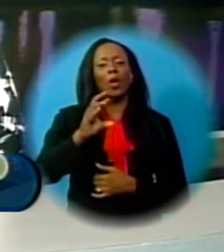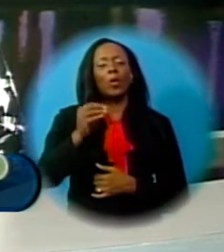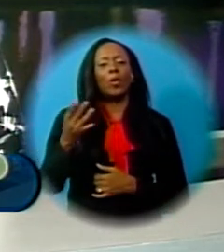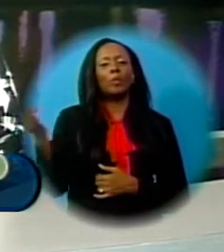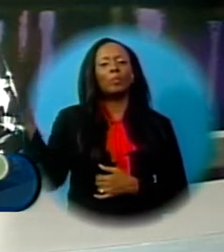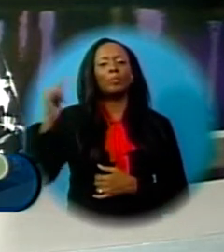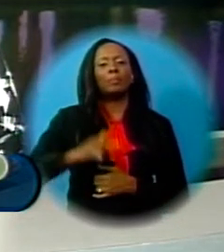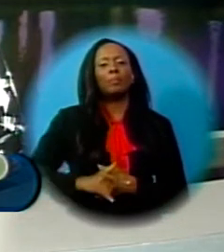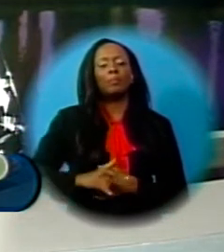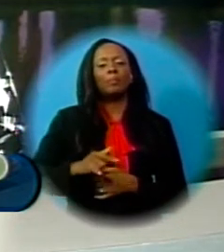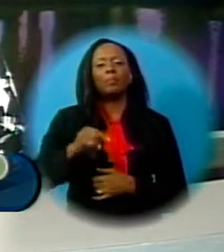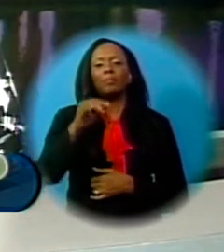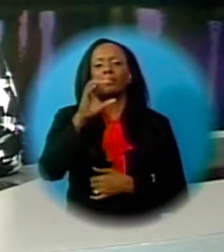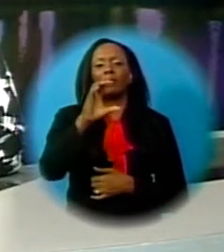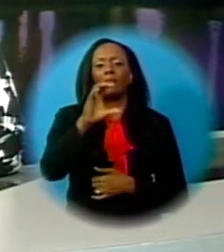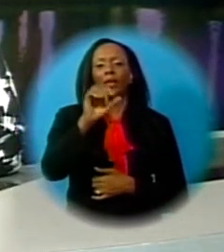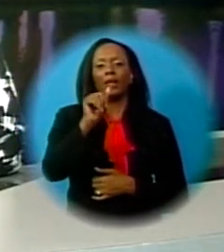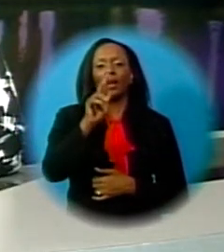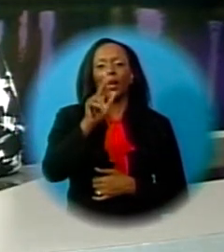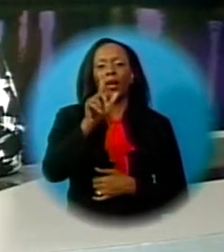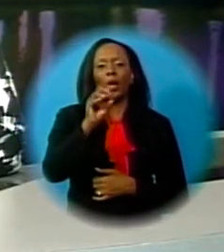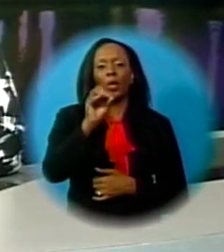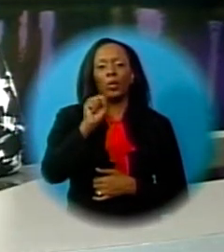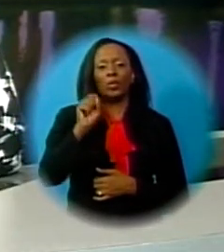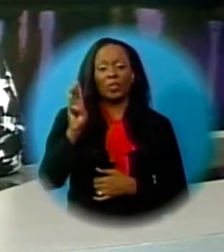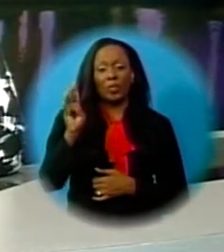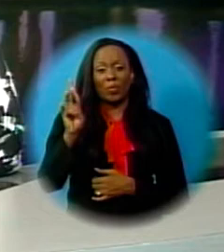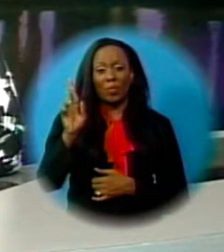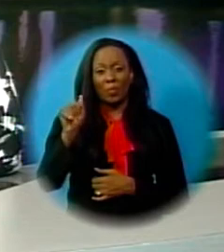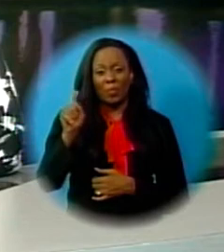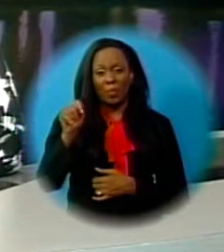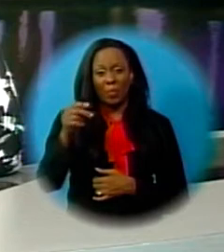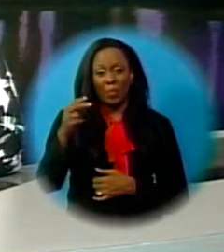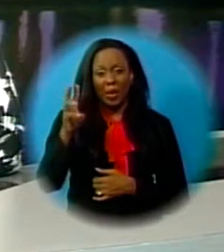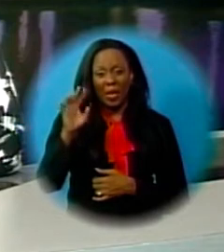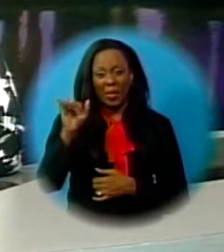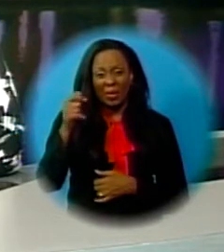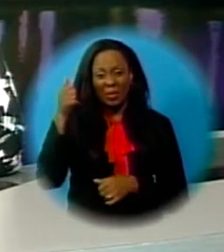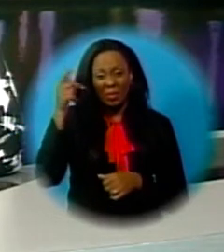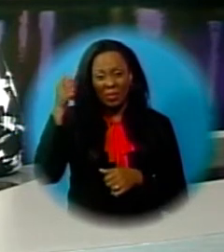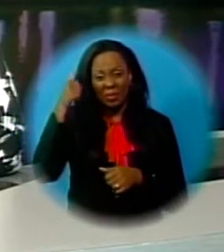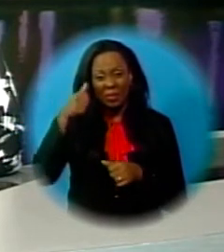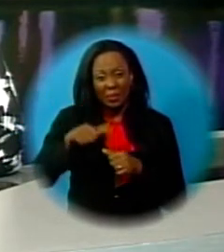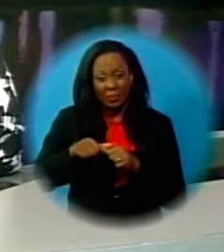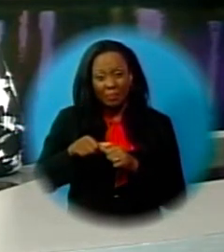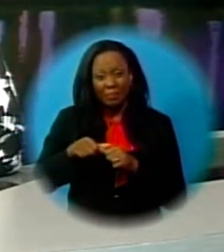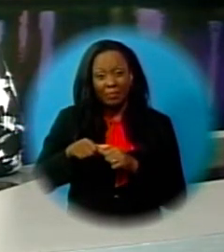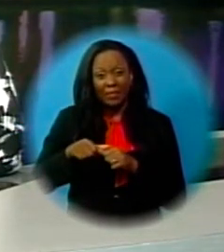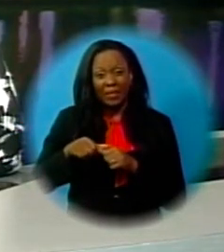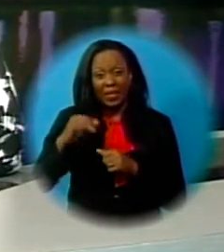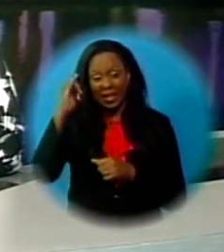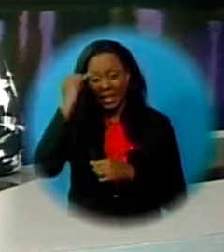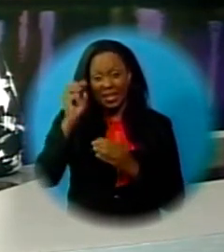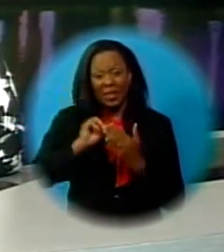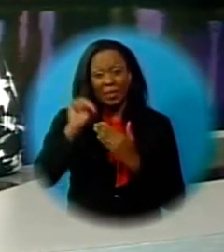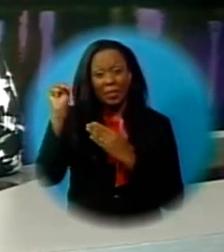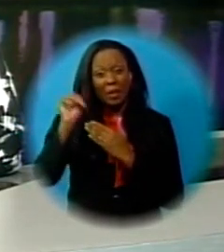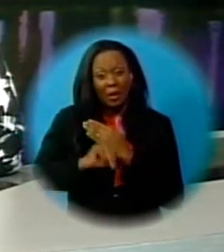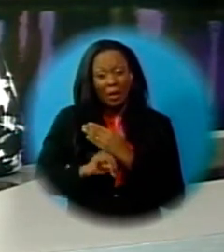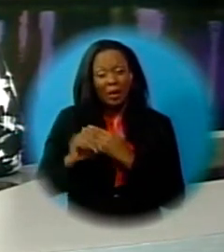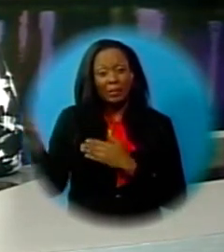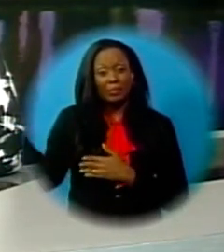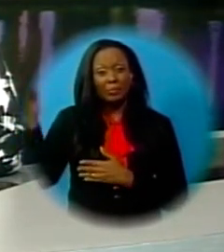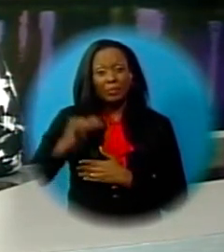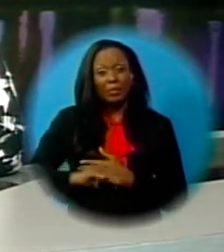4 consecutive sixes off the final over by Ben Stokes for the West Indies to win the World Cup final in India in March, is back